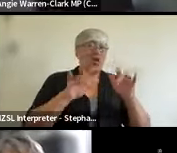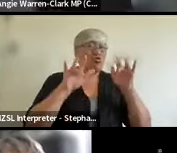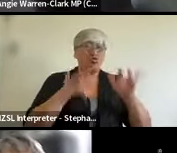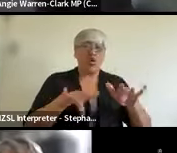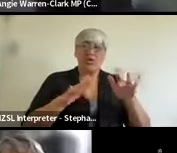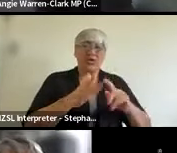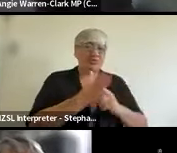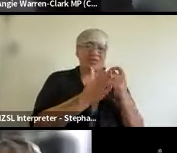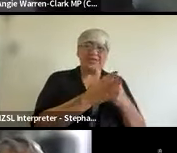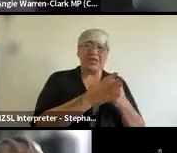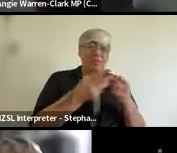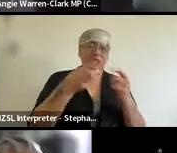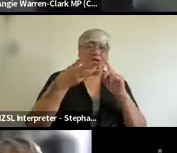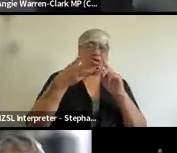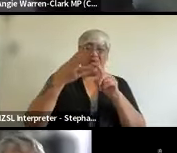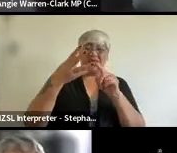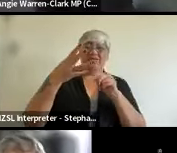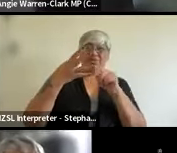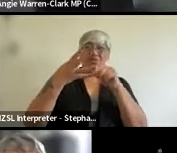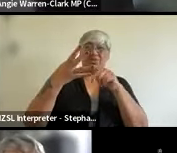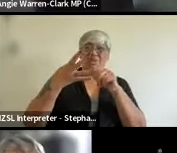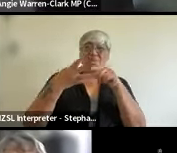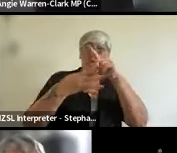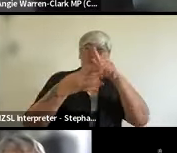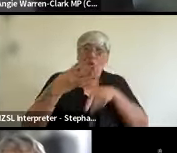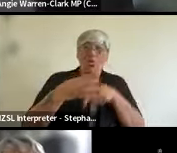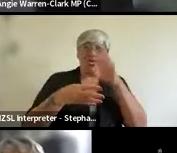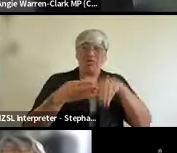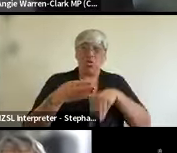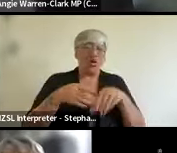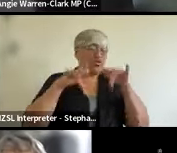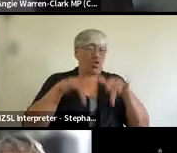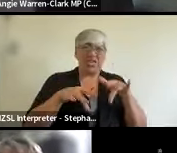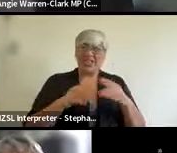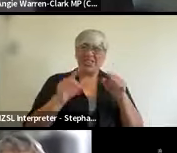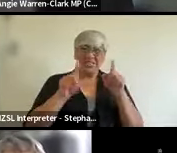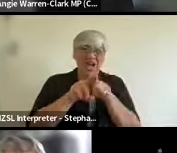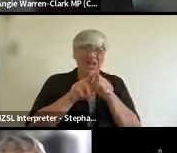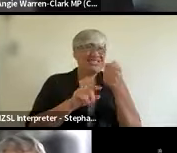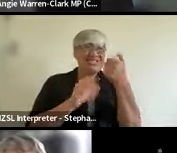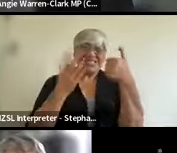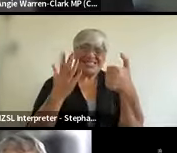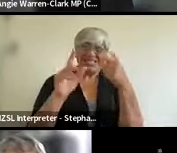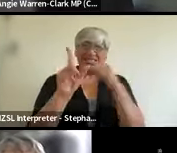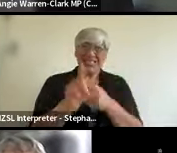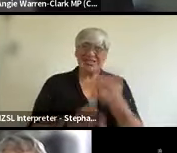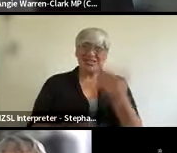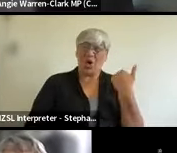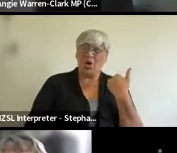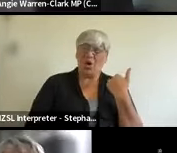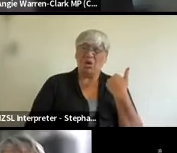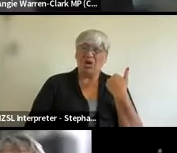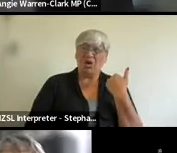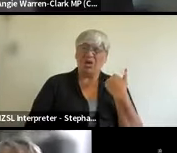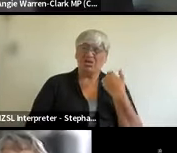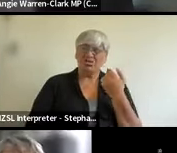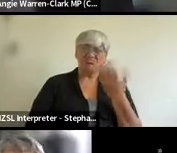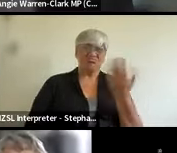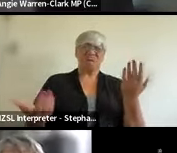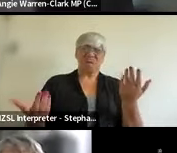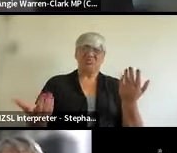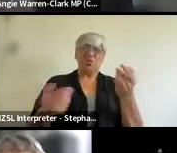these 2 issues that we went to mediation about 6 years ago. And of course, we know that